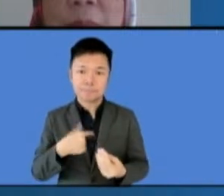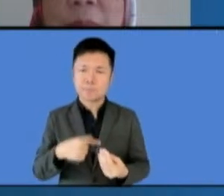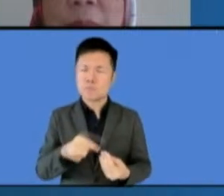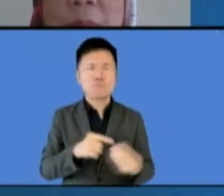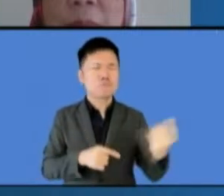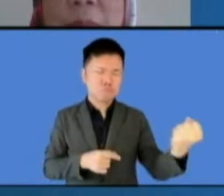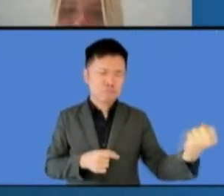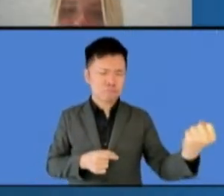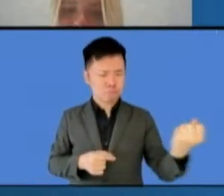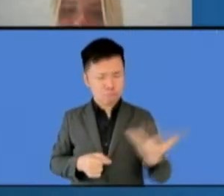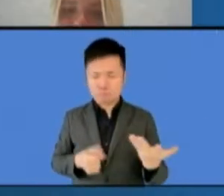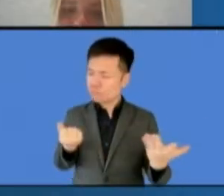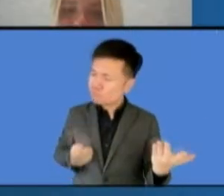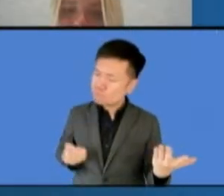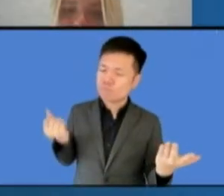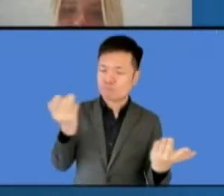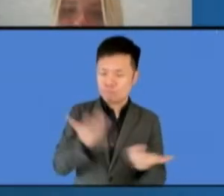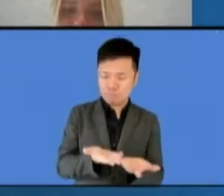offer.